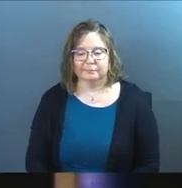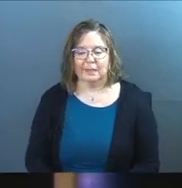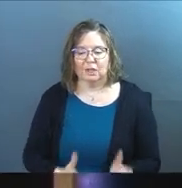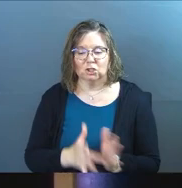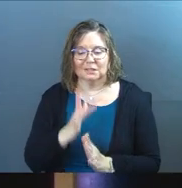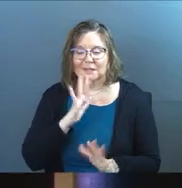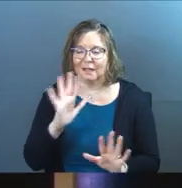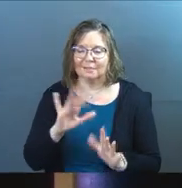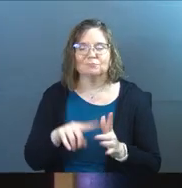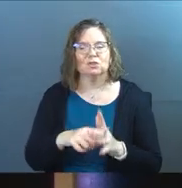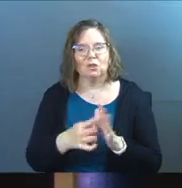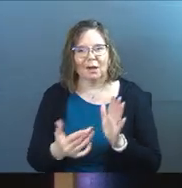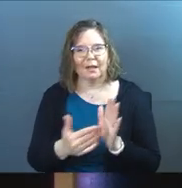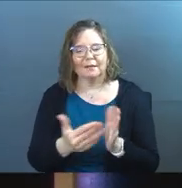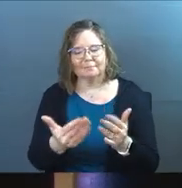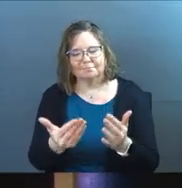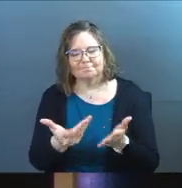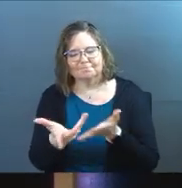Jesus is saying, start again.